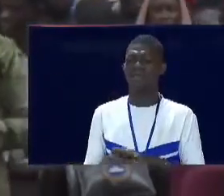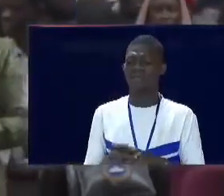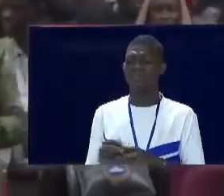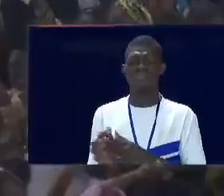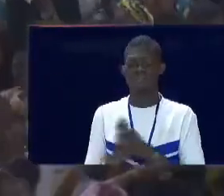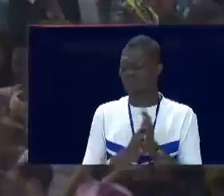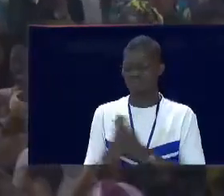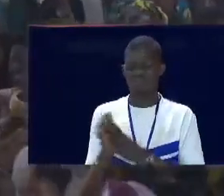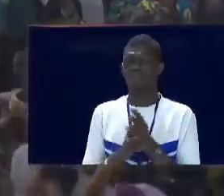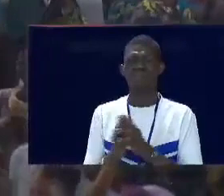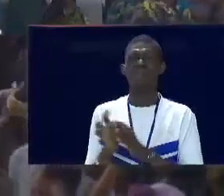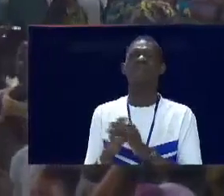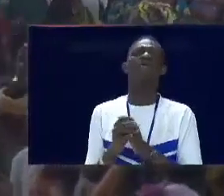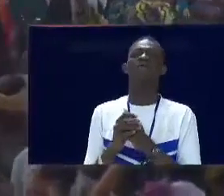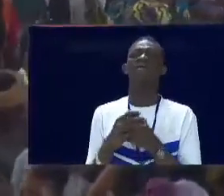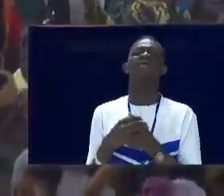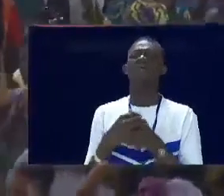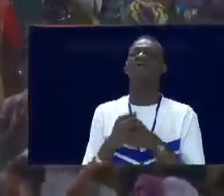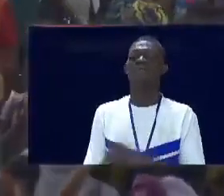Tonight.